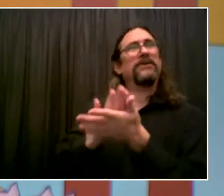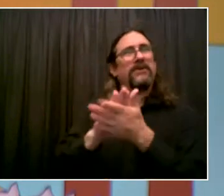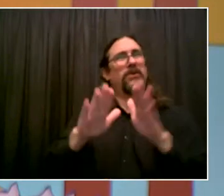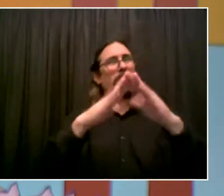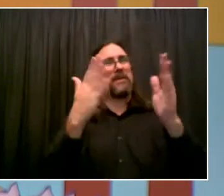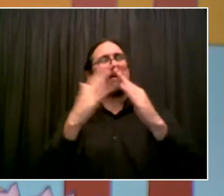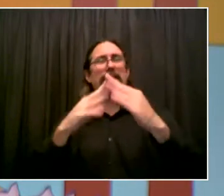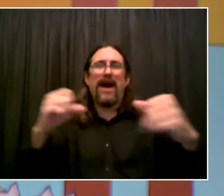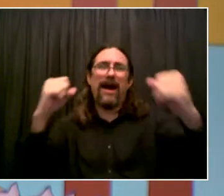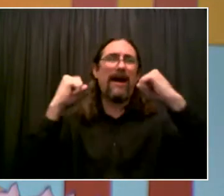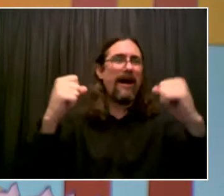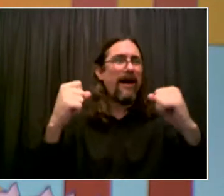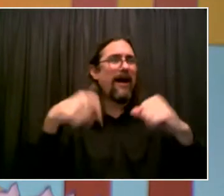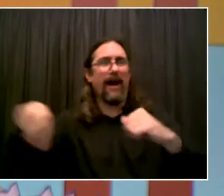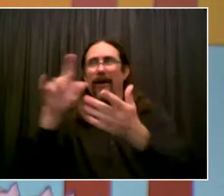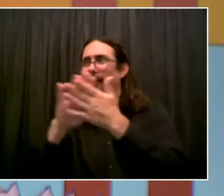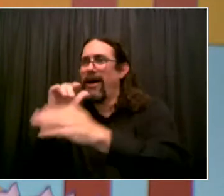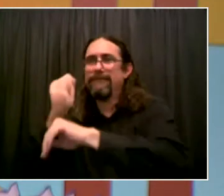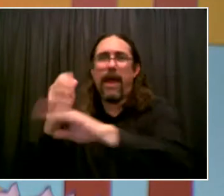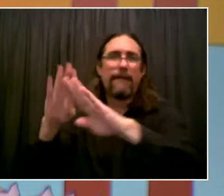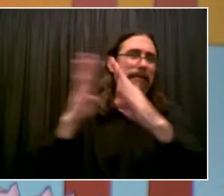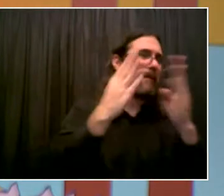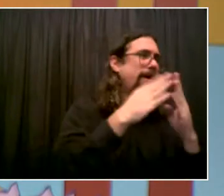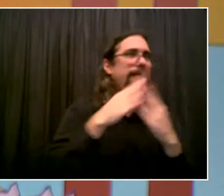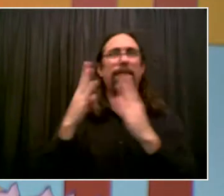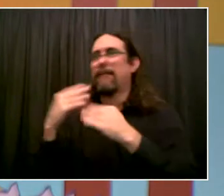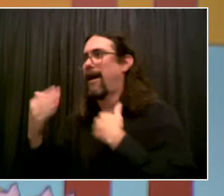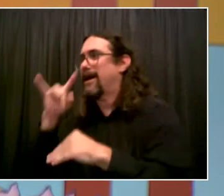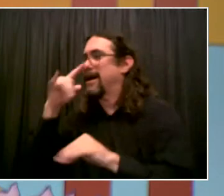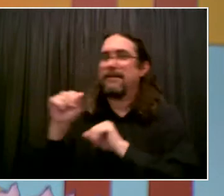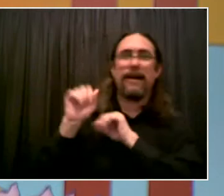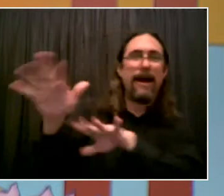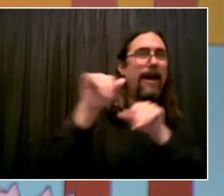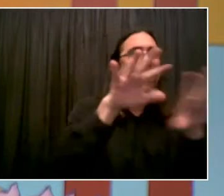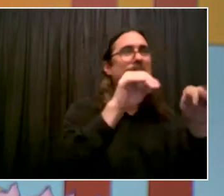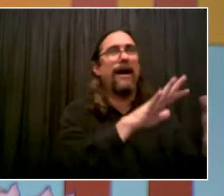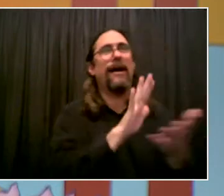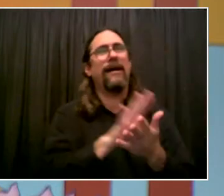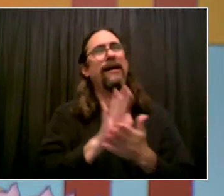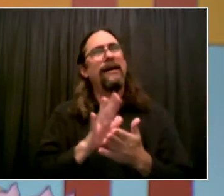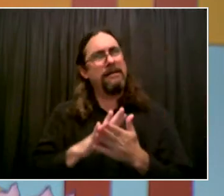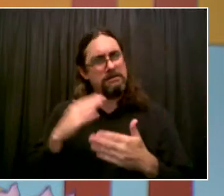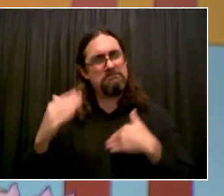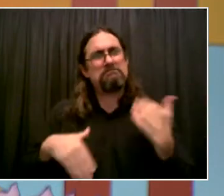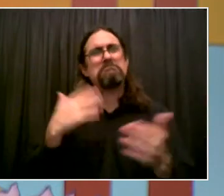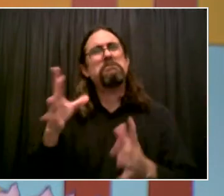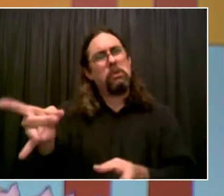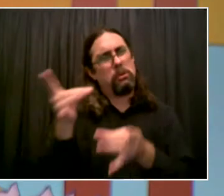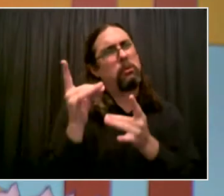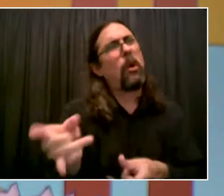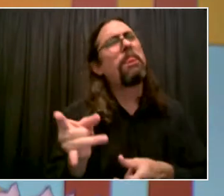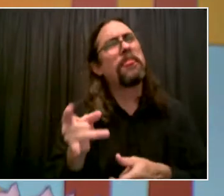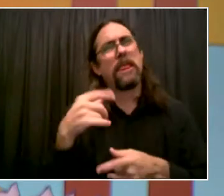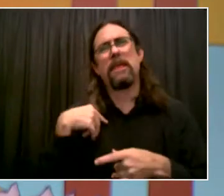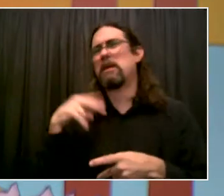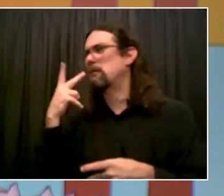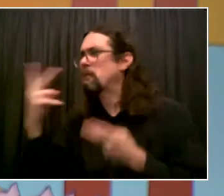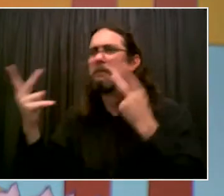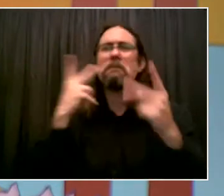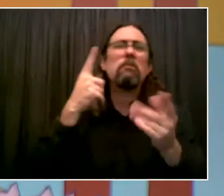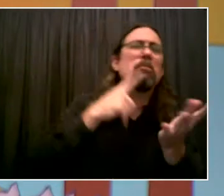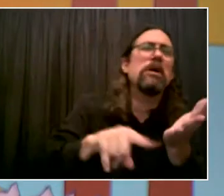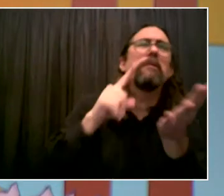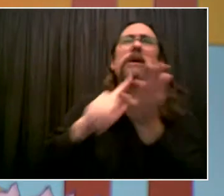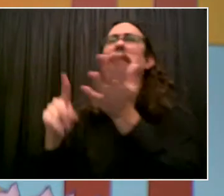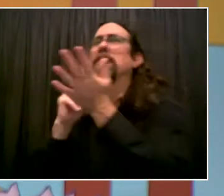strong, smooth opening to schools. I saw the joy, the just unbelievable joy in the faces of kids who hadn't been in a